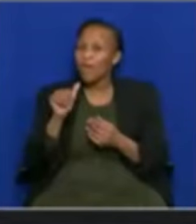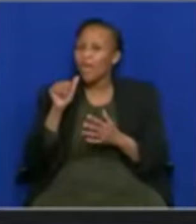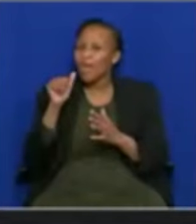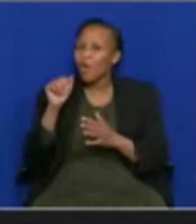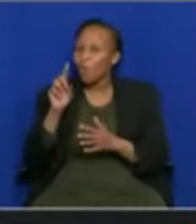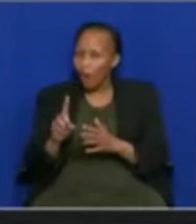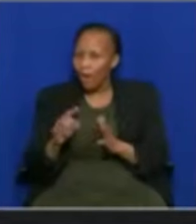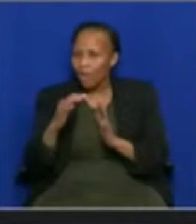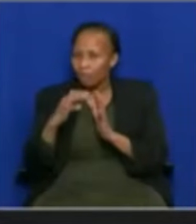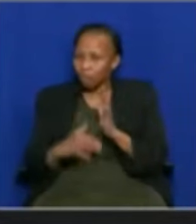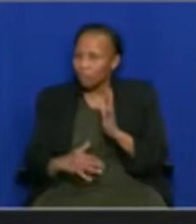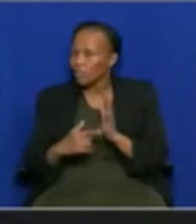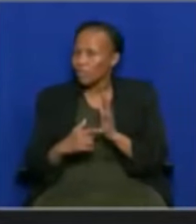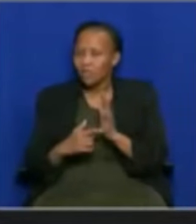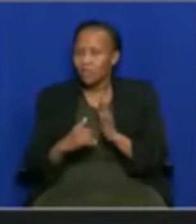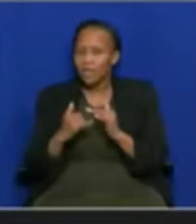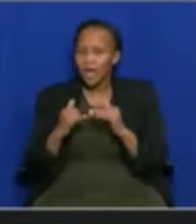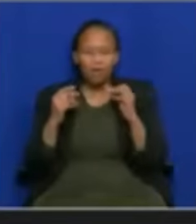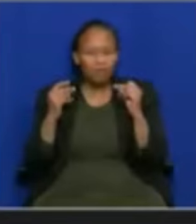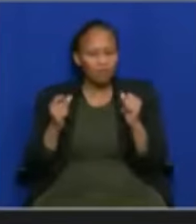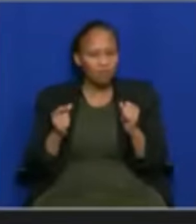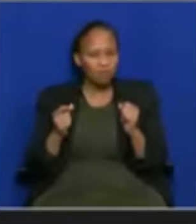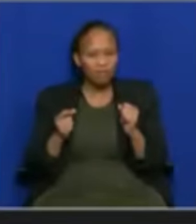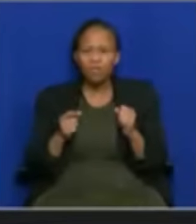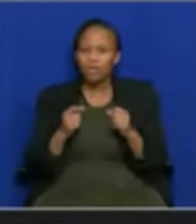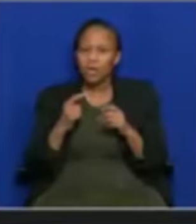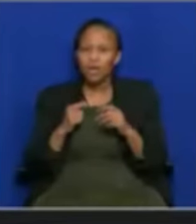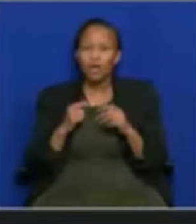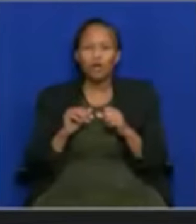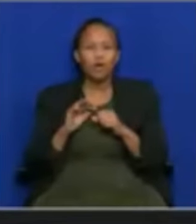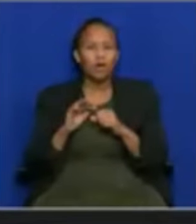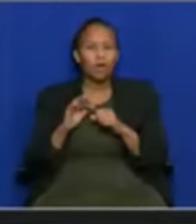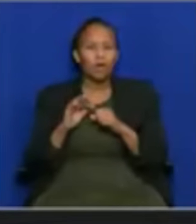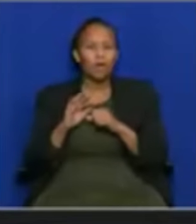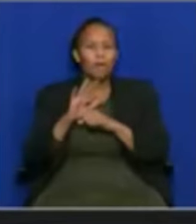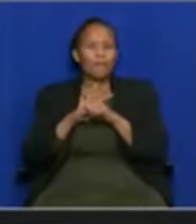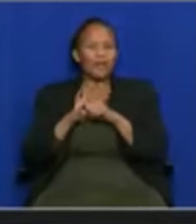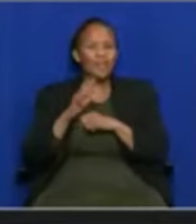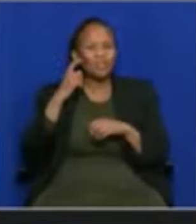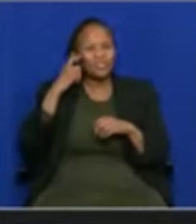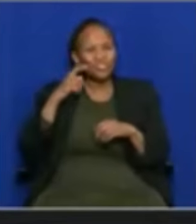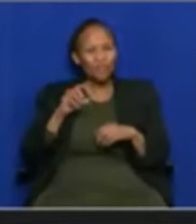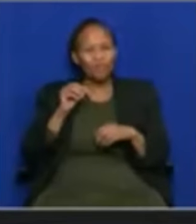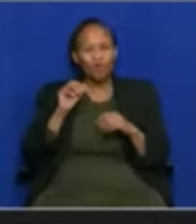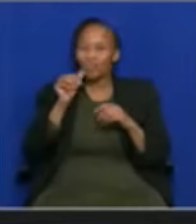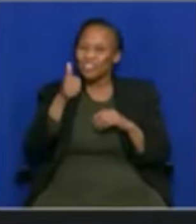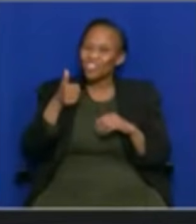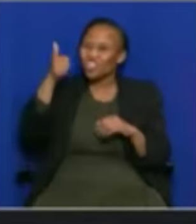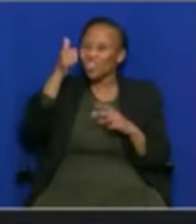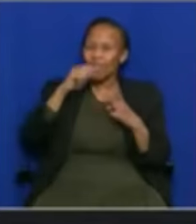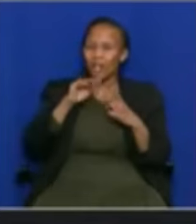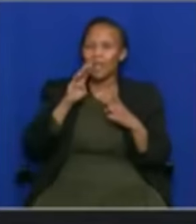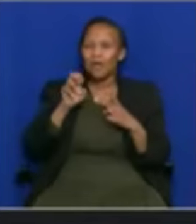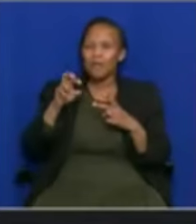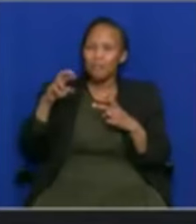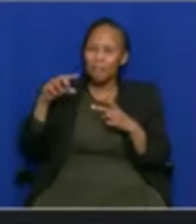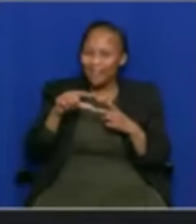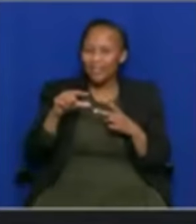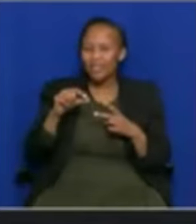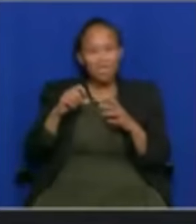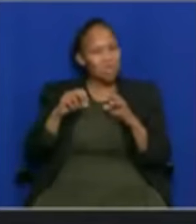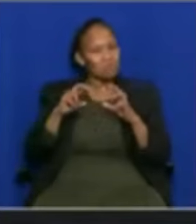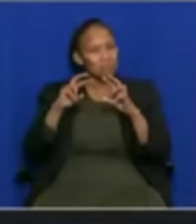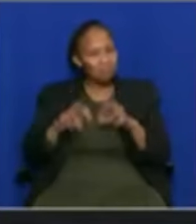investigating security clearances of all the generals and brigadiers at every stage along